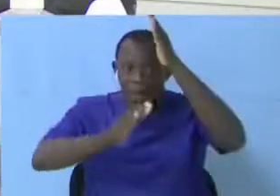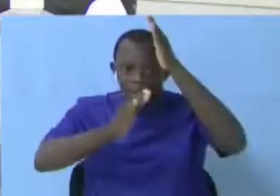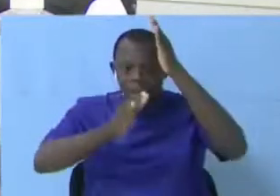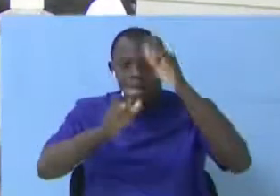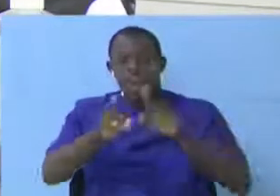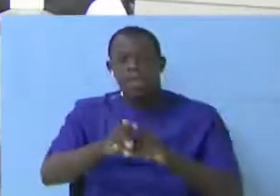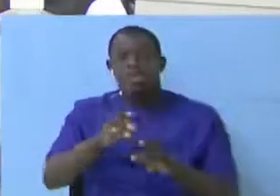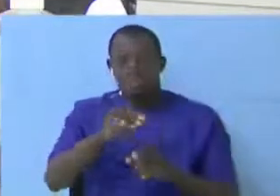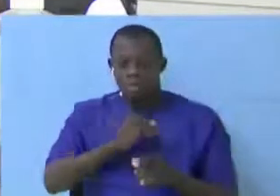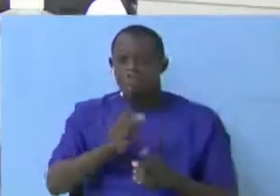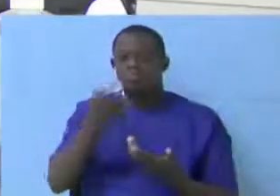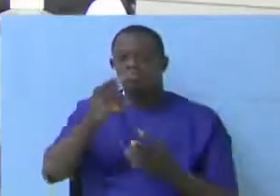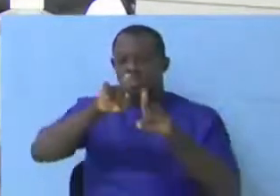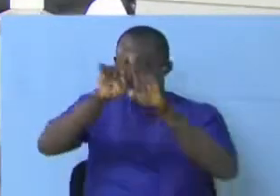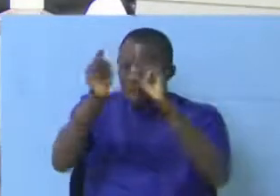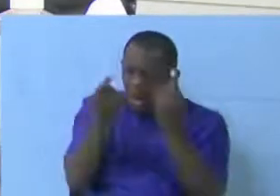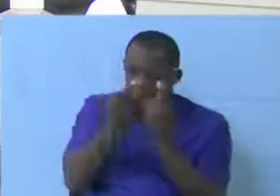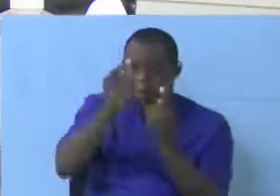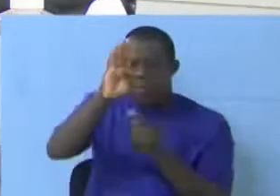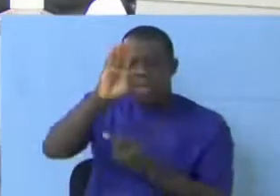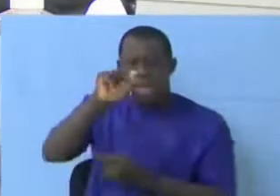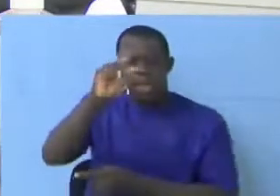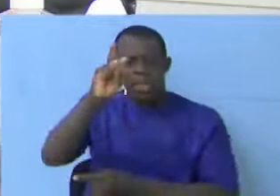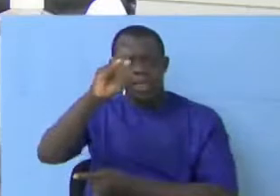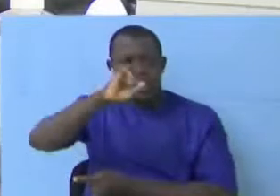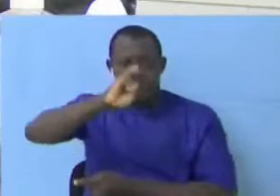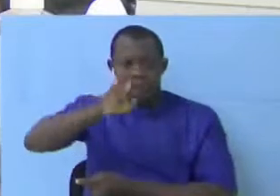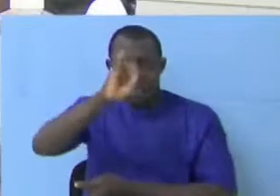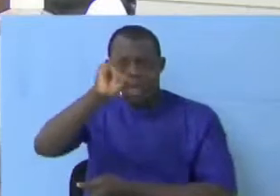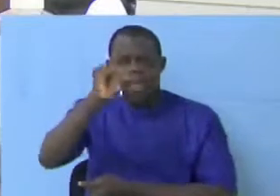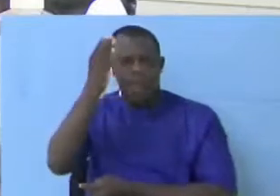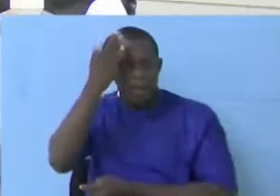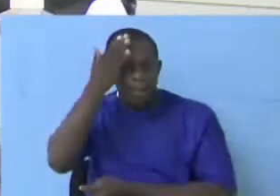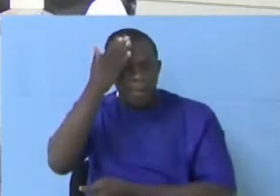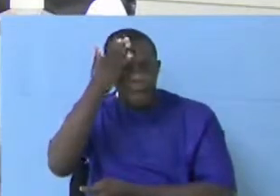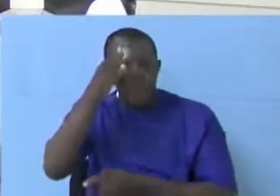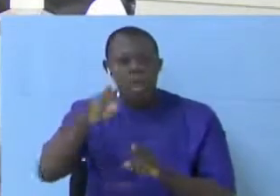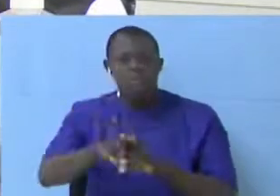aware. The State Guard Commander was aware. The CEO